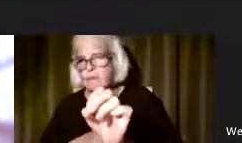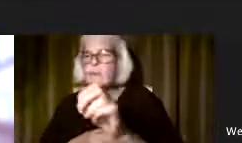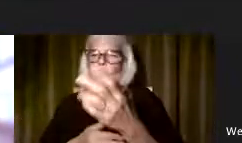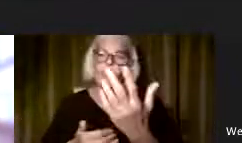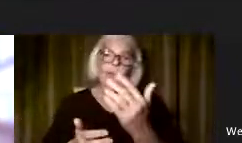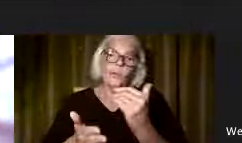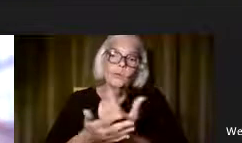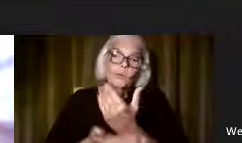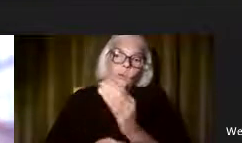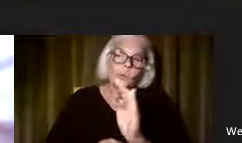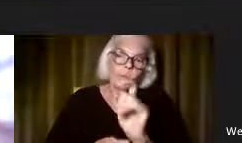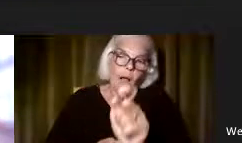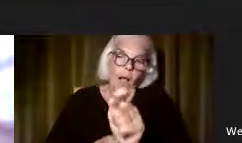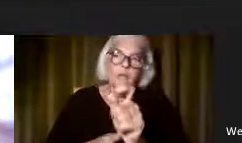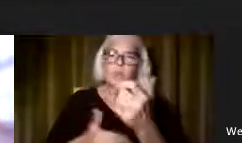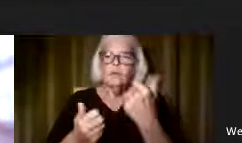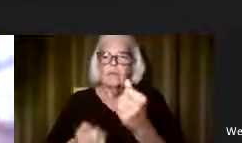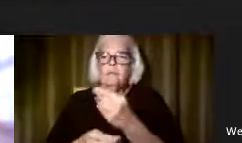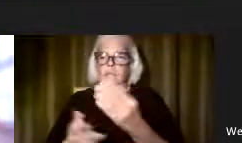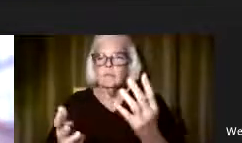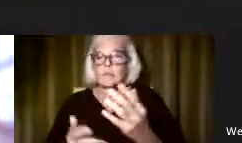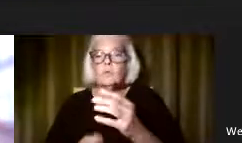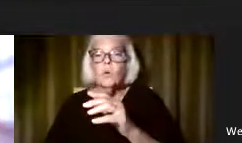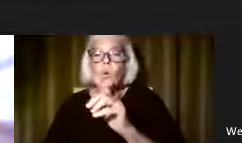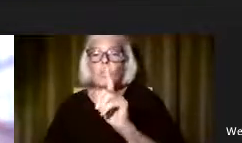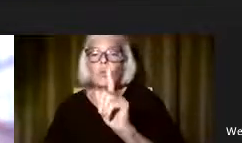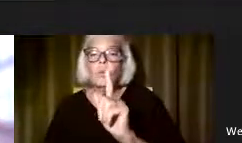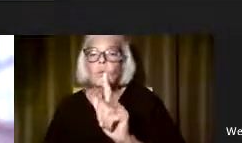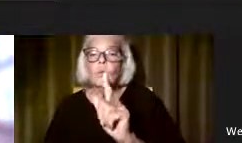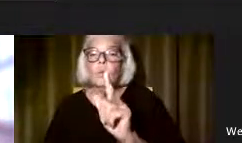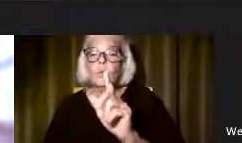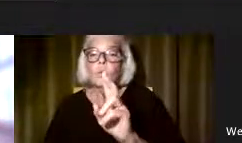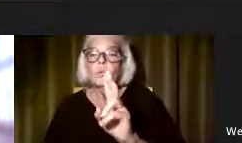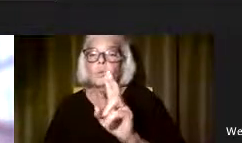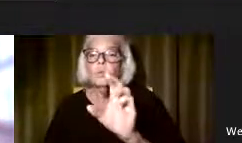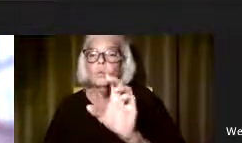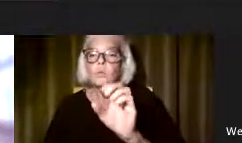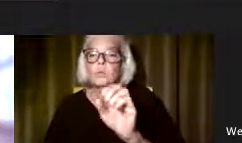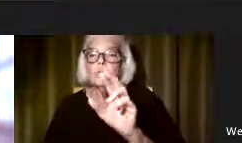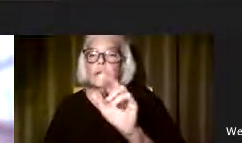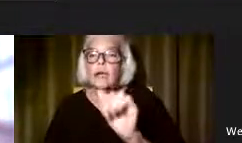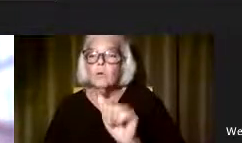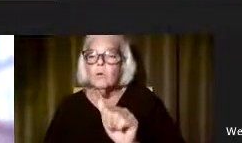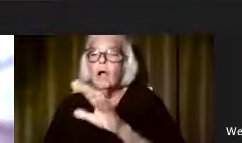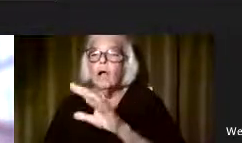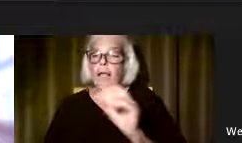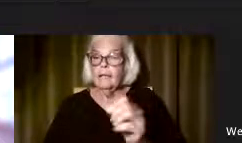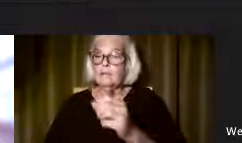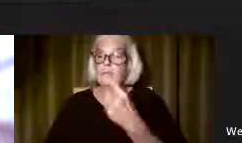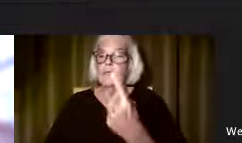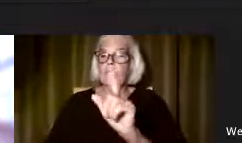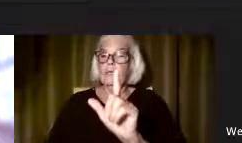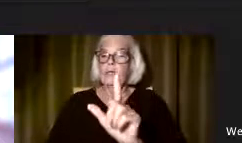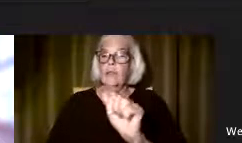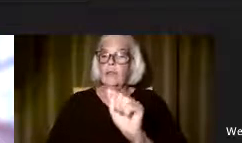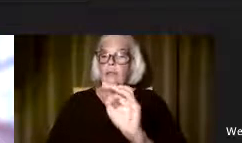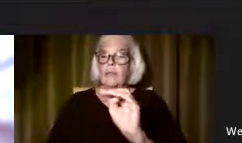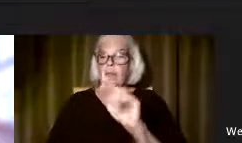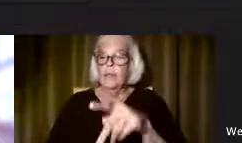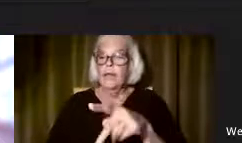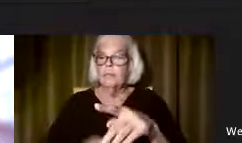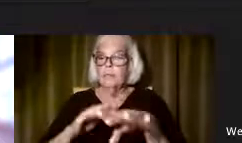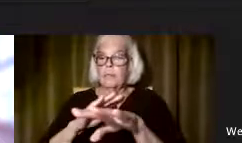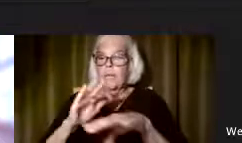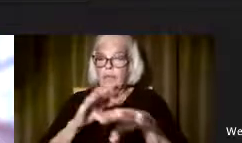that. Lucera is the brand that we've been distributing. That's a LAMP-based test, which is a nucleic